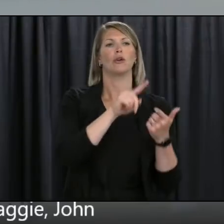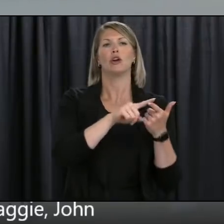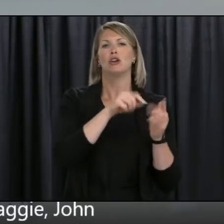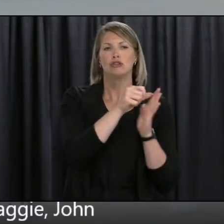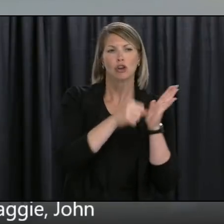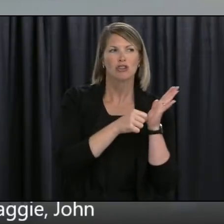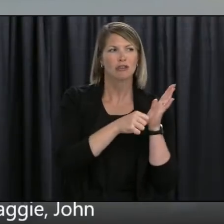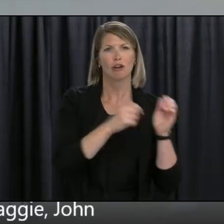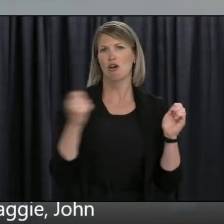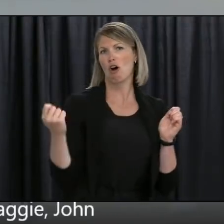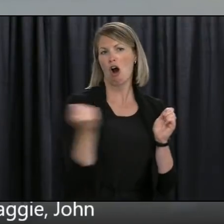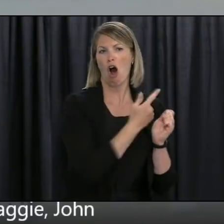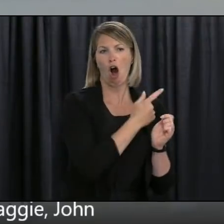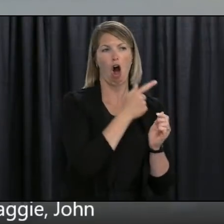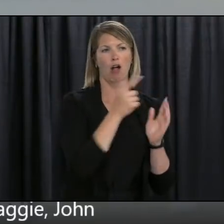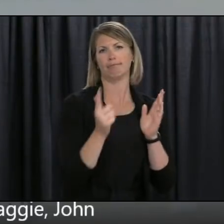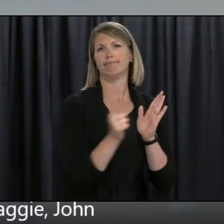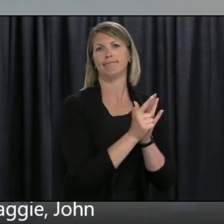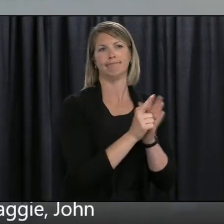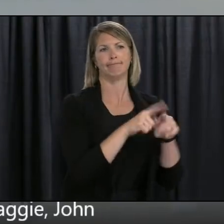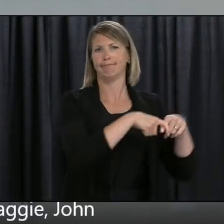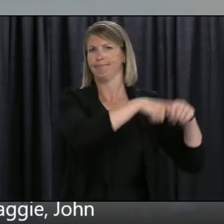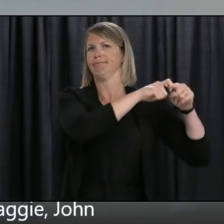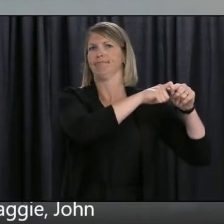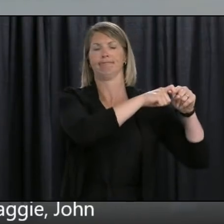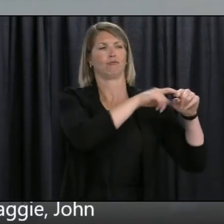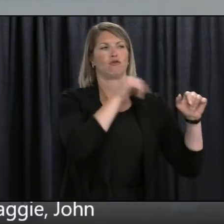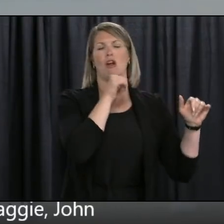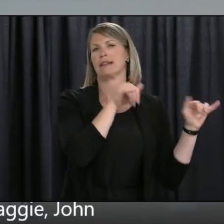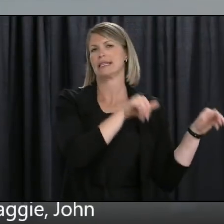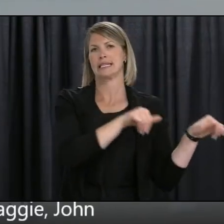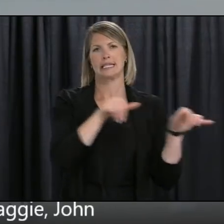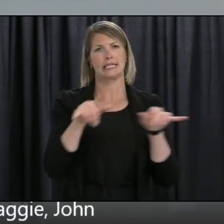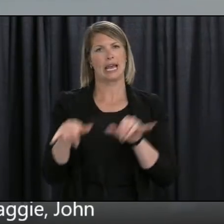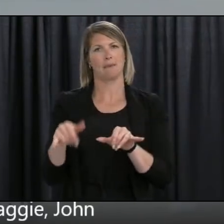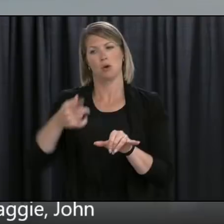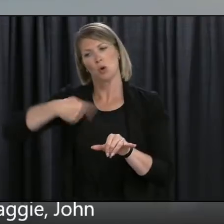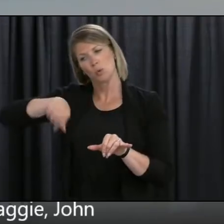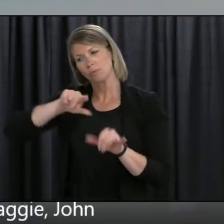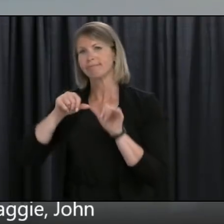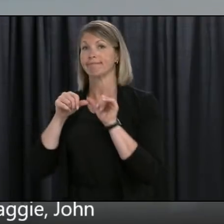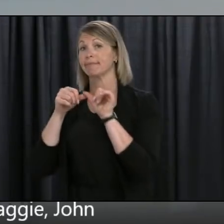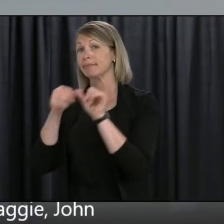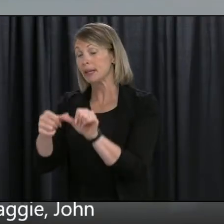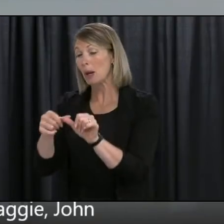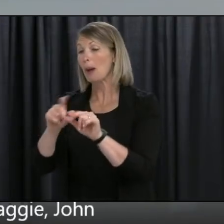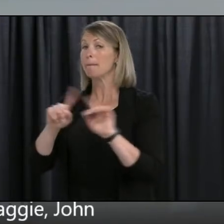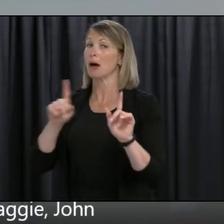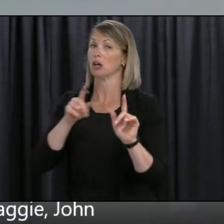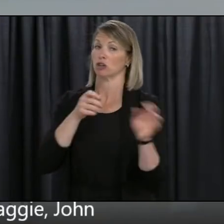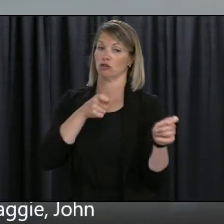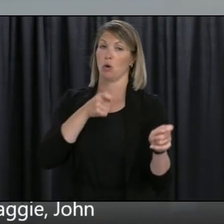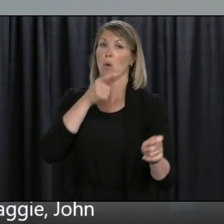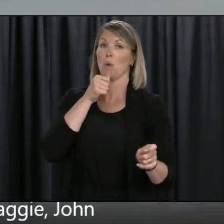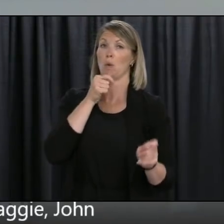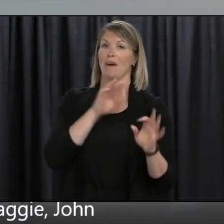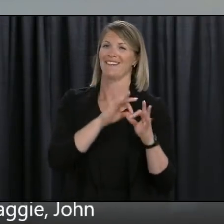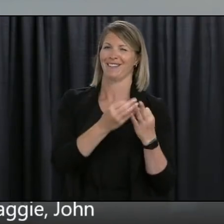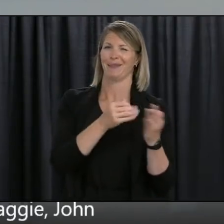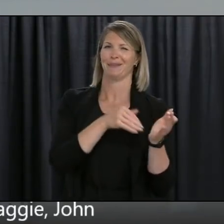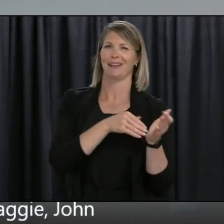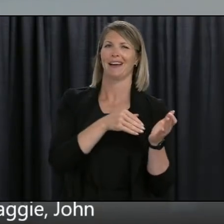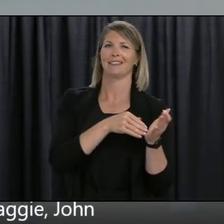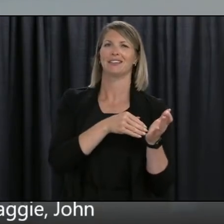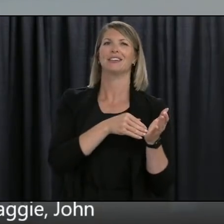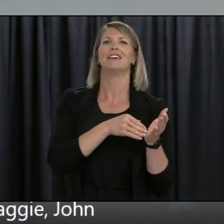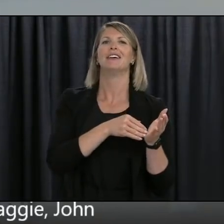been deferred since the beginning of COVID-19, each of the specialists was tasked with going through those individuals'